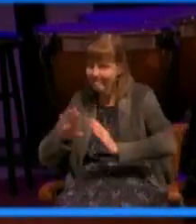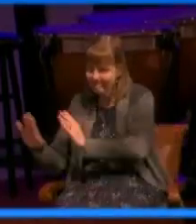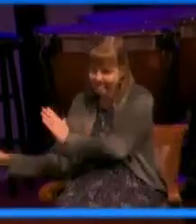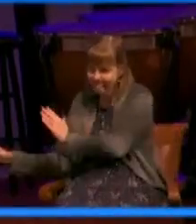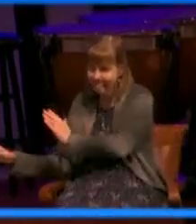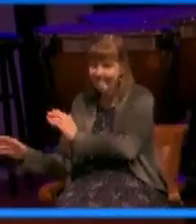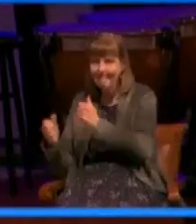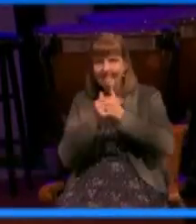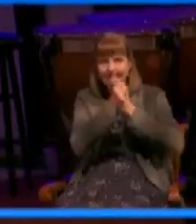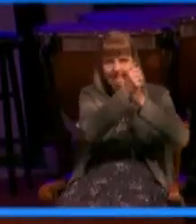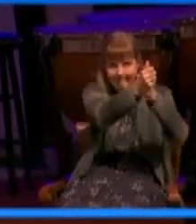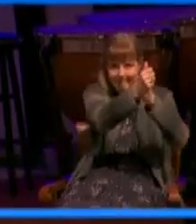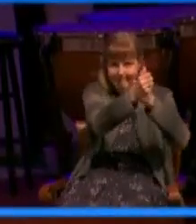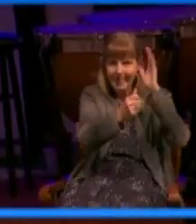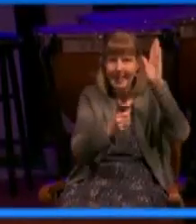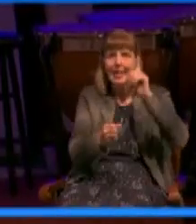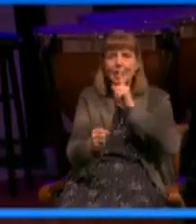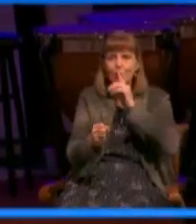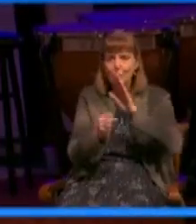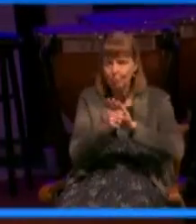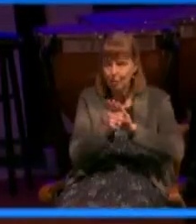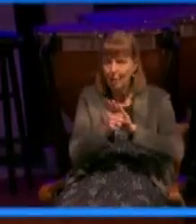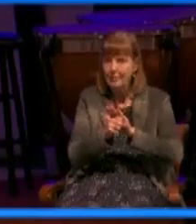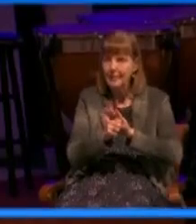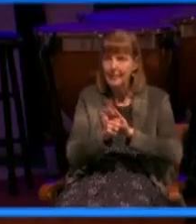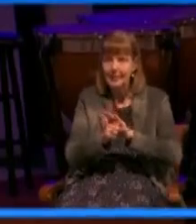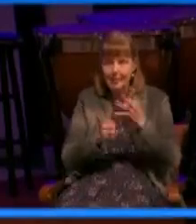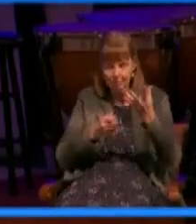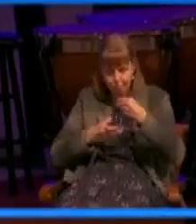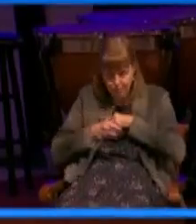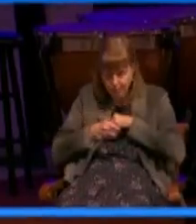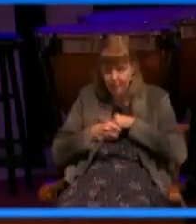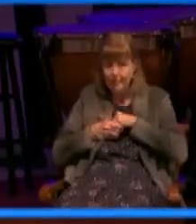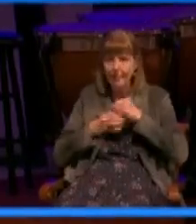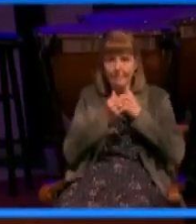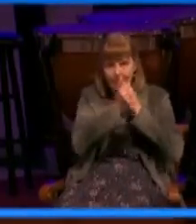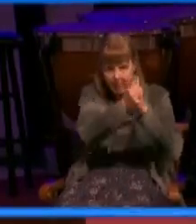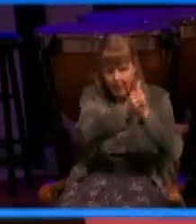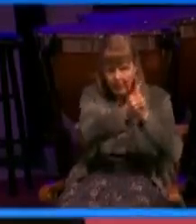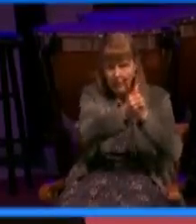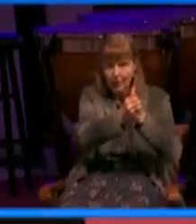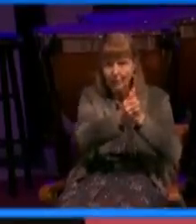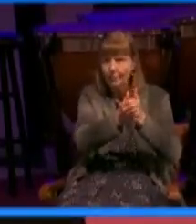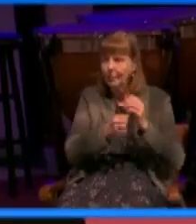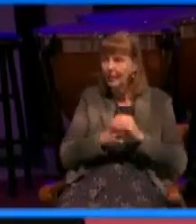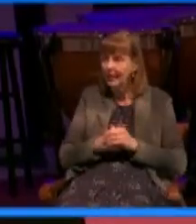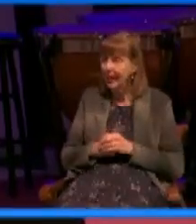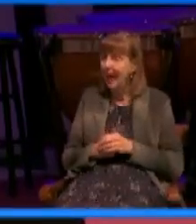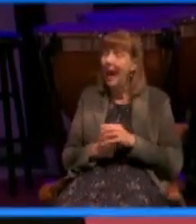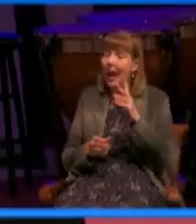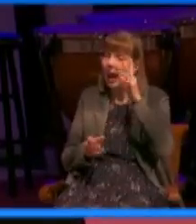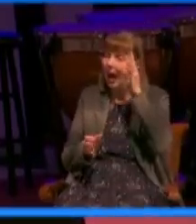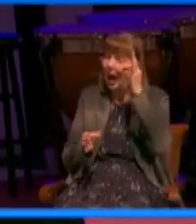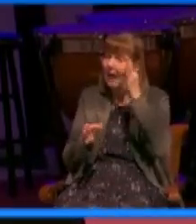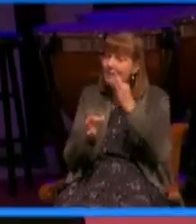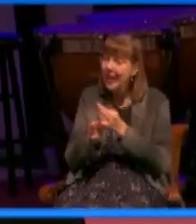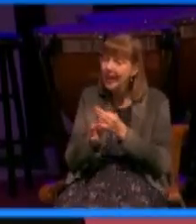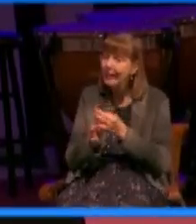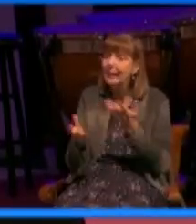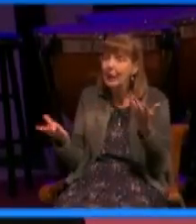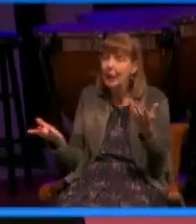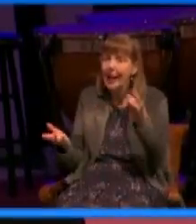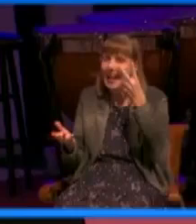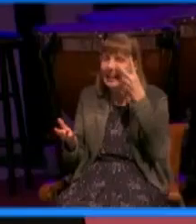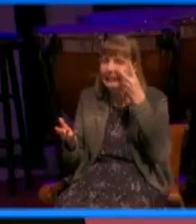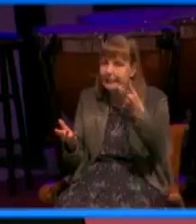his promises. Faith is seeing what God has done and then obeying him because of